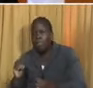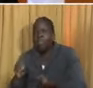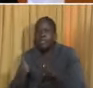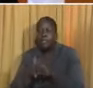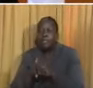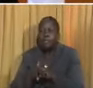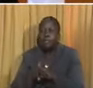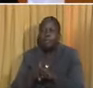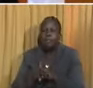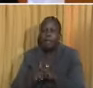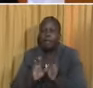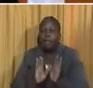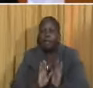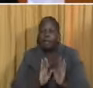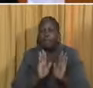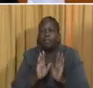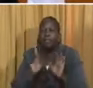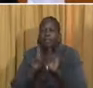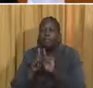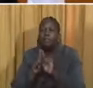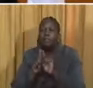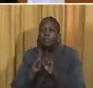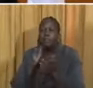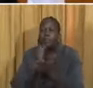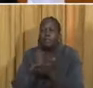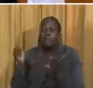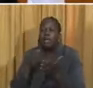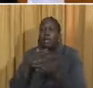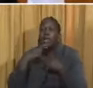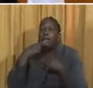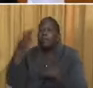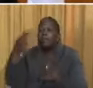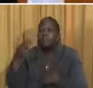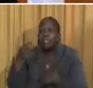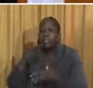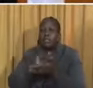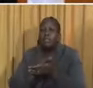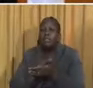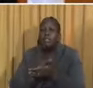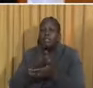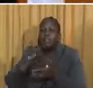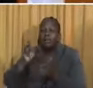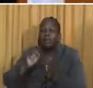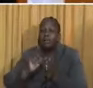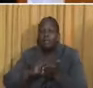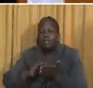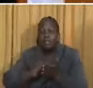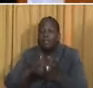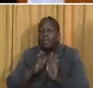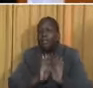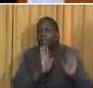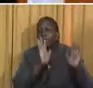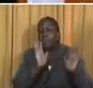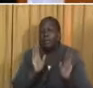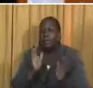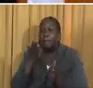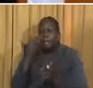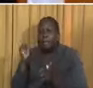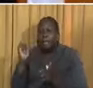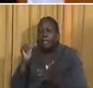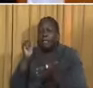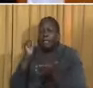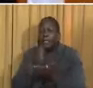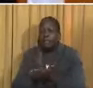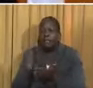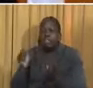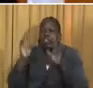chair, held a press conference at which they announced their immediate resignation. By a Gazette notice of